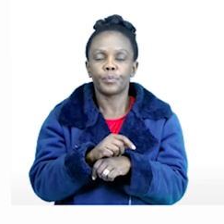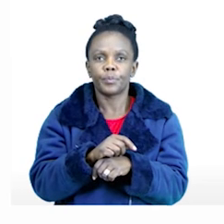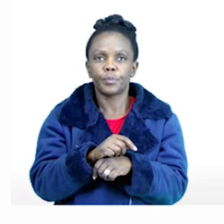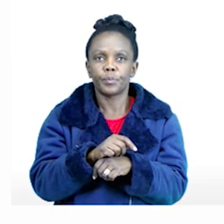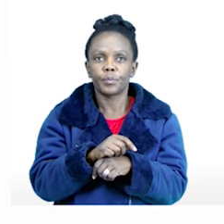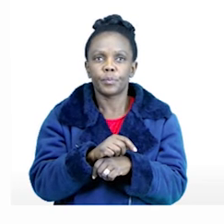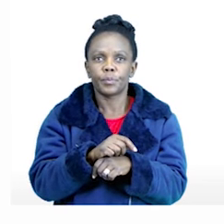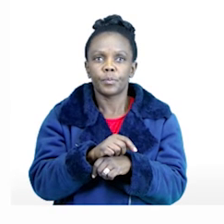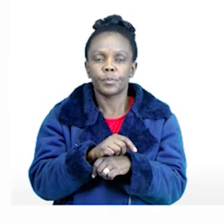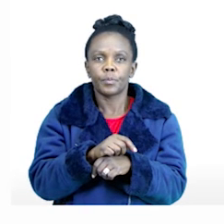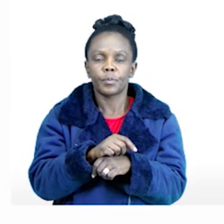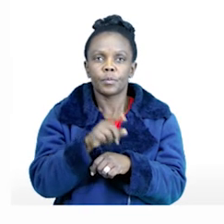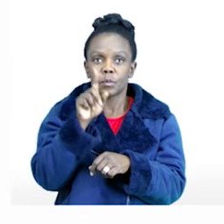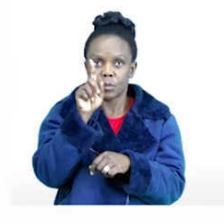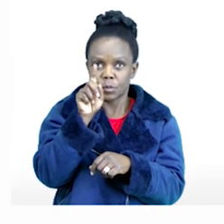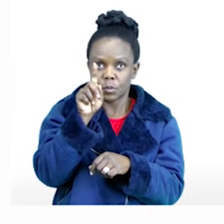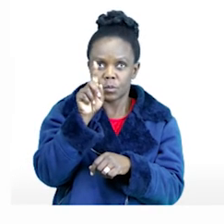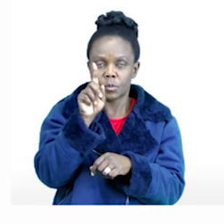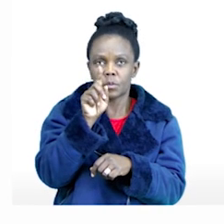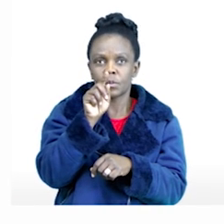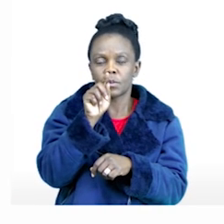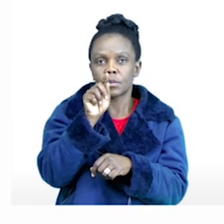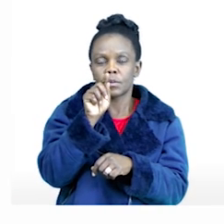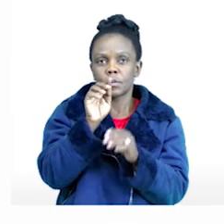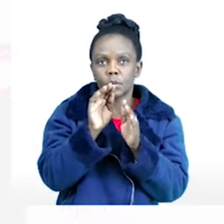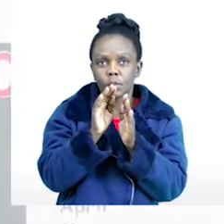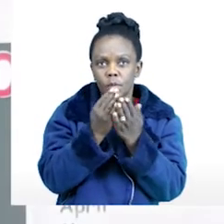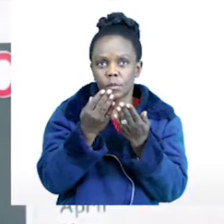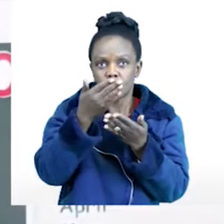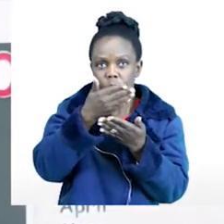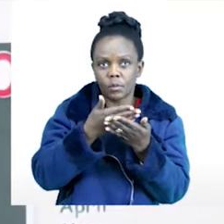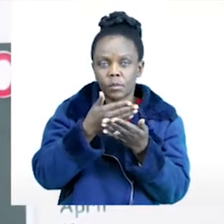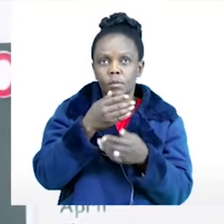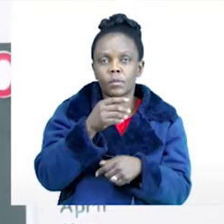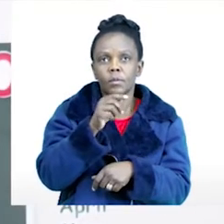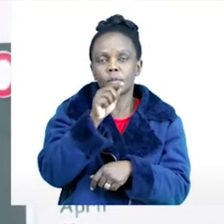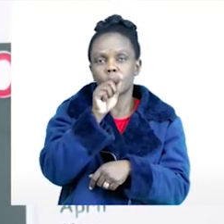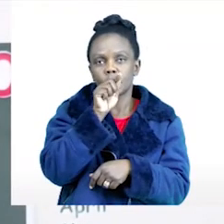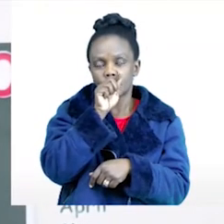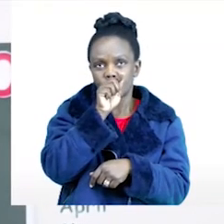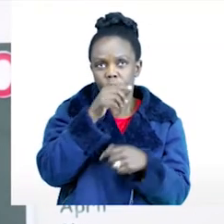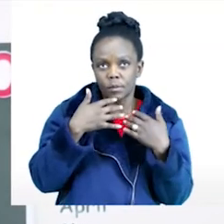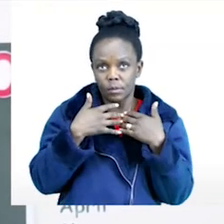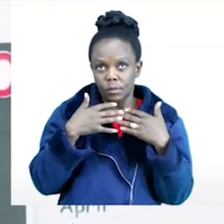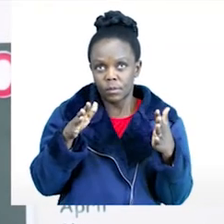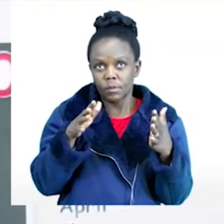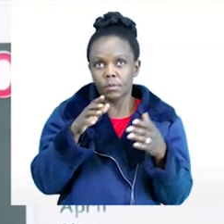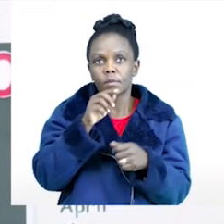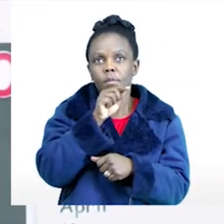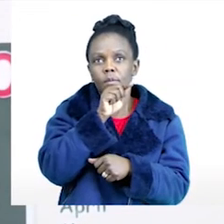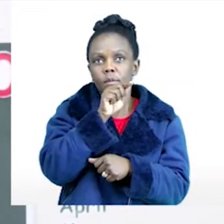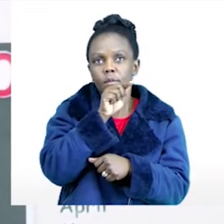pattern, you with your finger on your paper and me on the board with my chalk. So we're going to